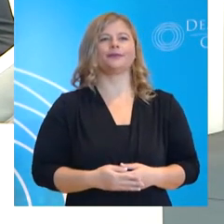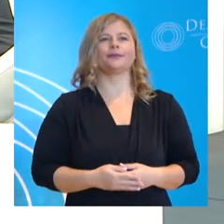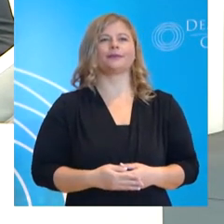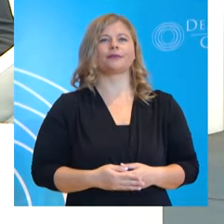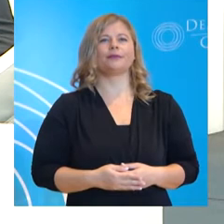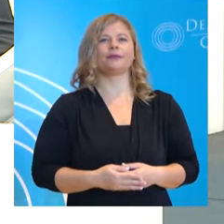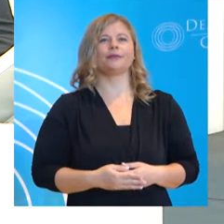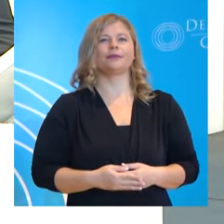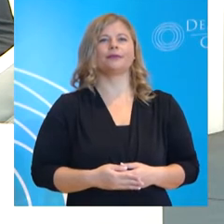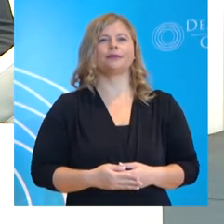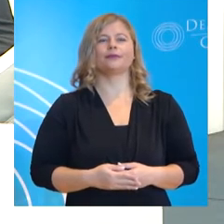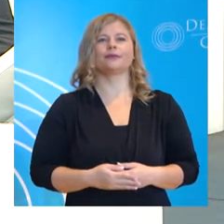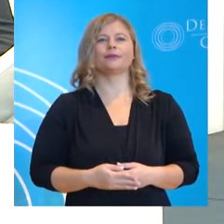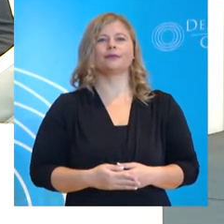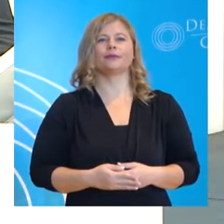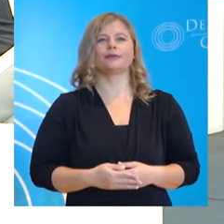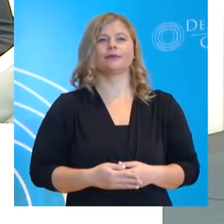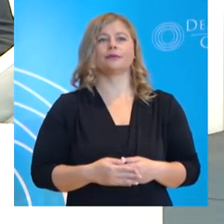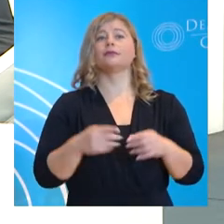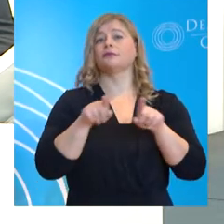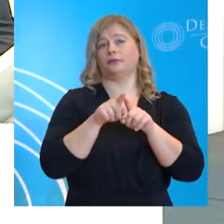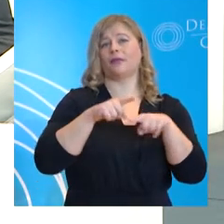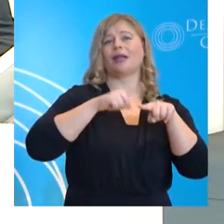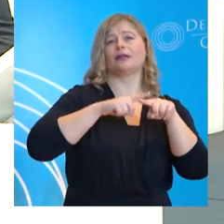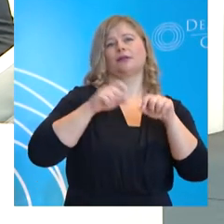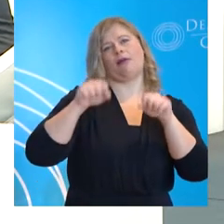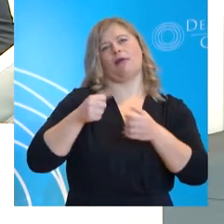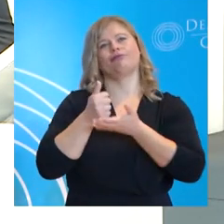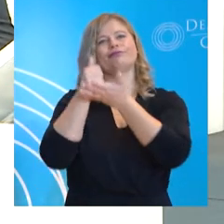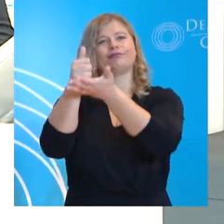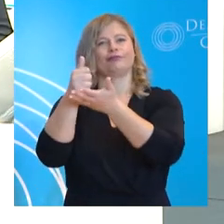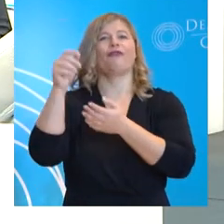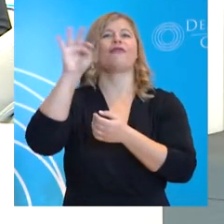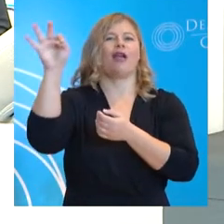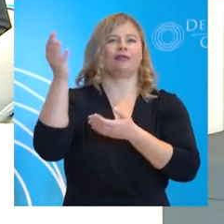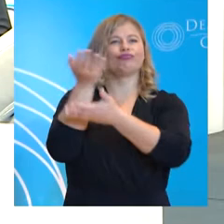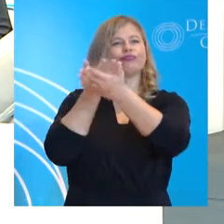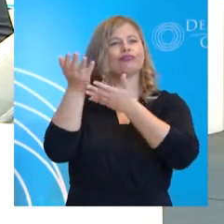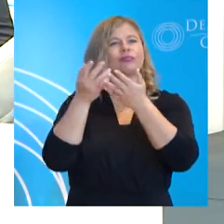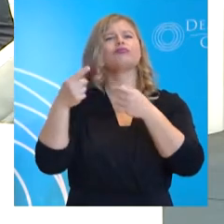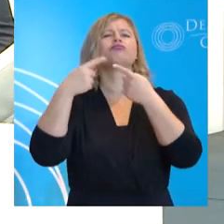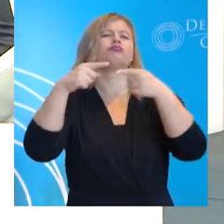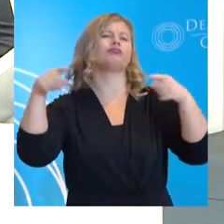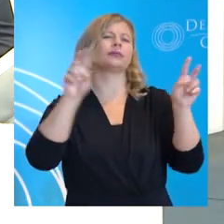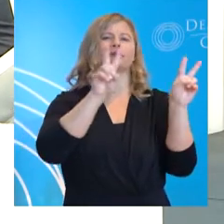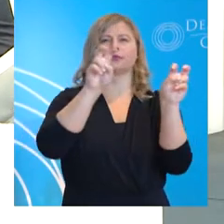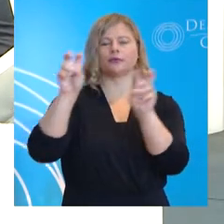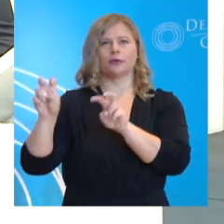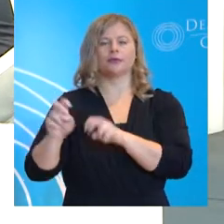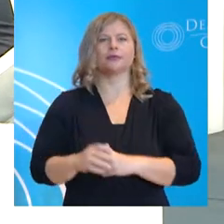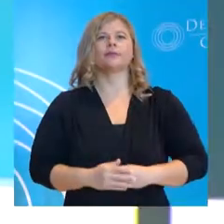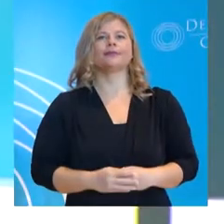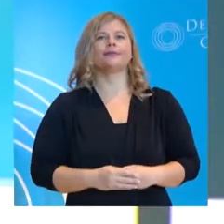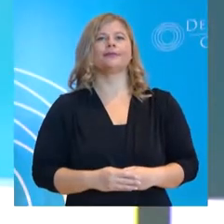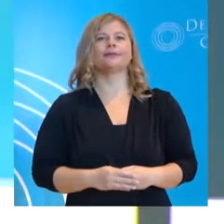the mutual assistance clauses that are currently included in the European treaties. In the sense that the phrasing